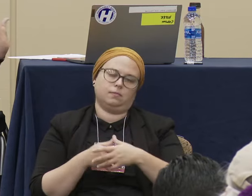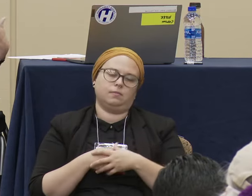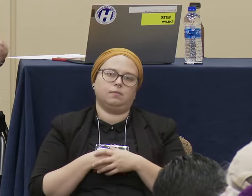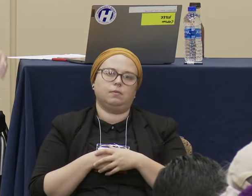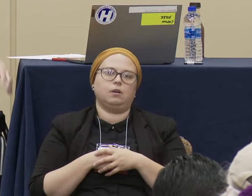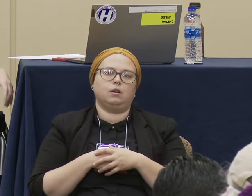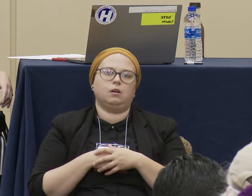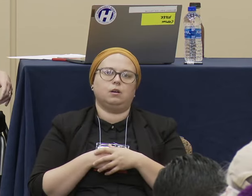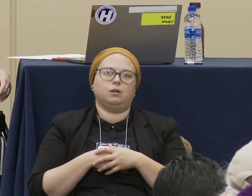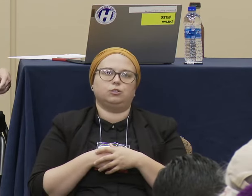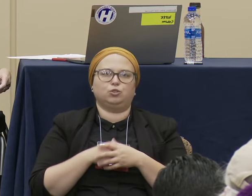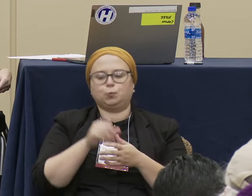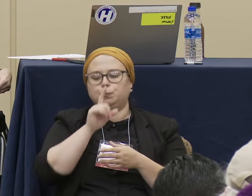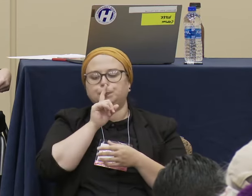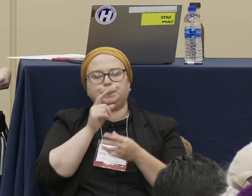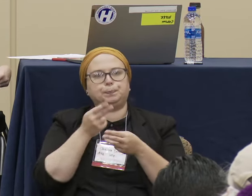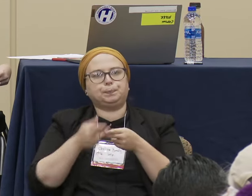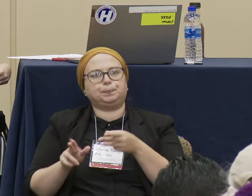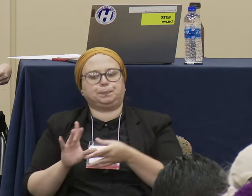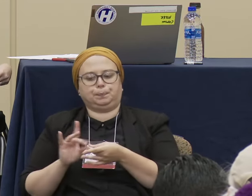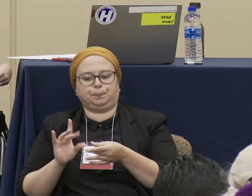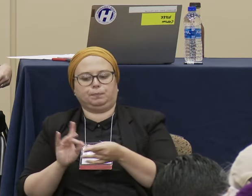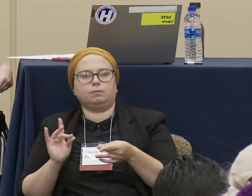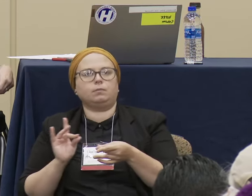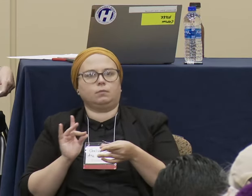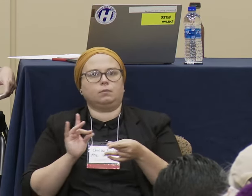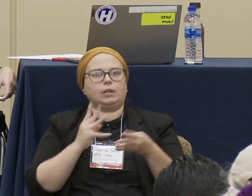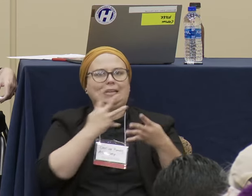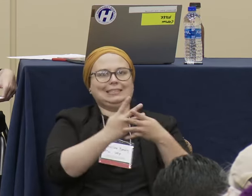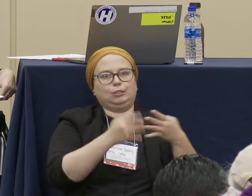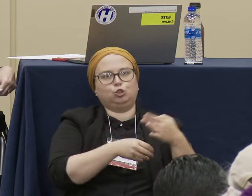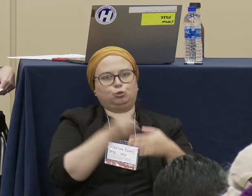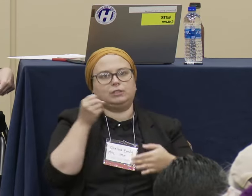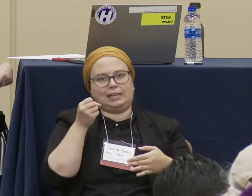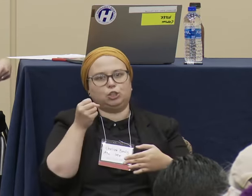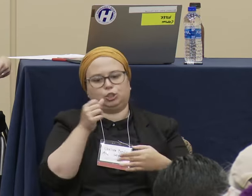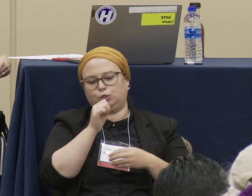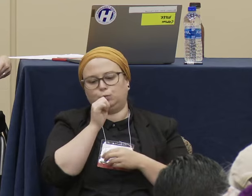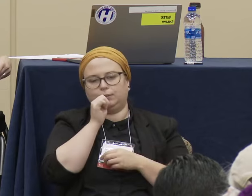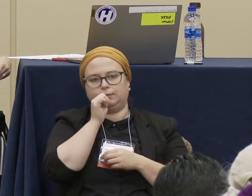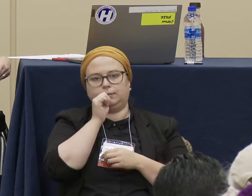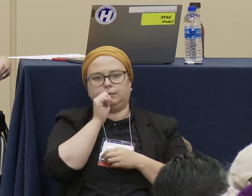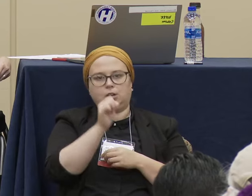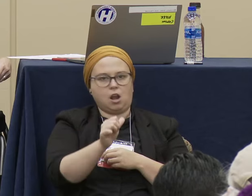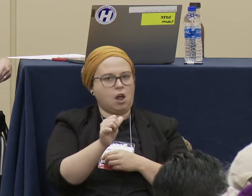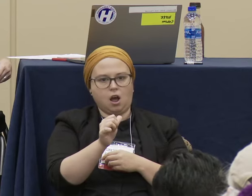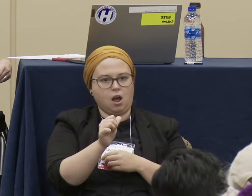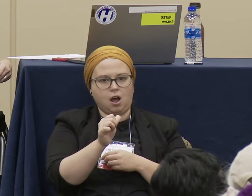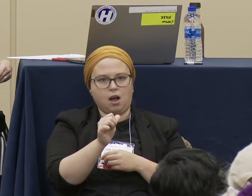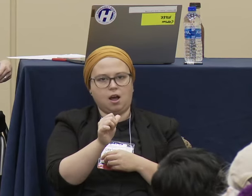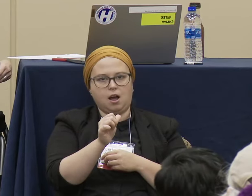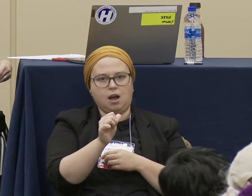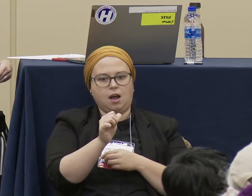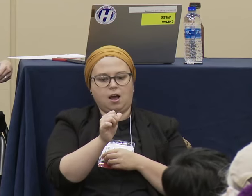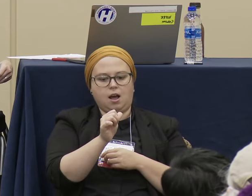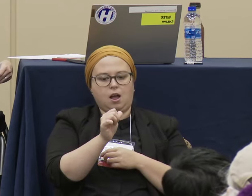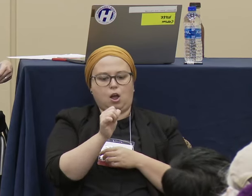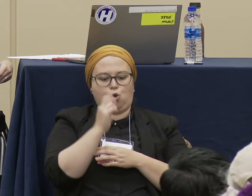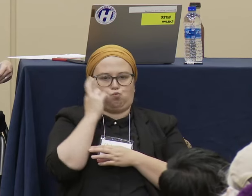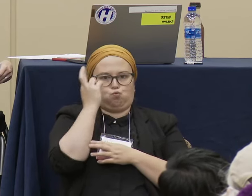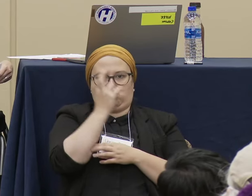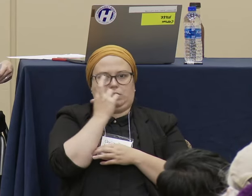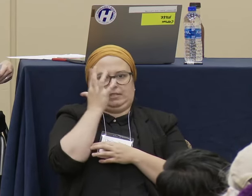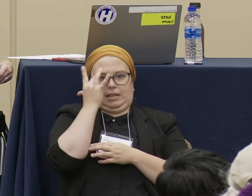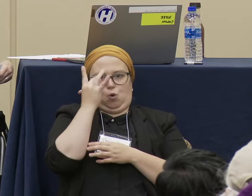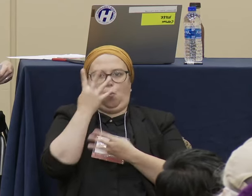Just to say very briefly, the deinstitutionalization was not the culprit in the rise of incarceration and the